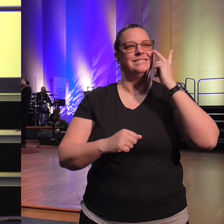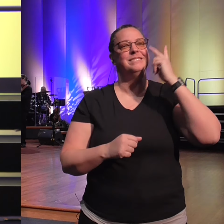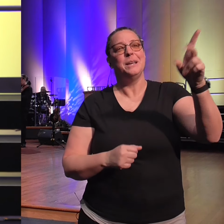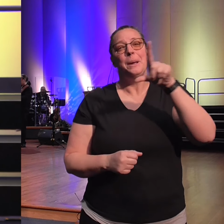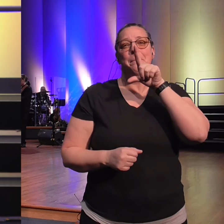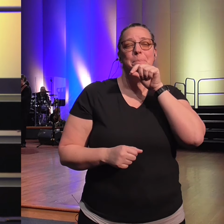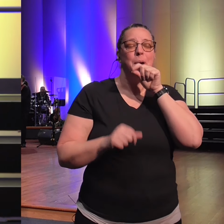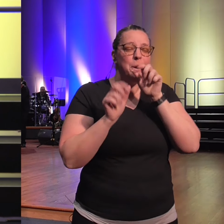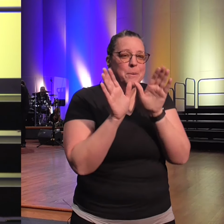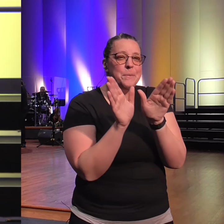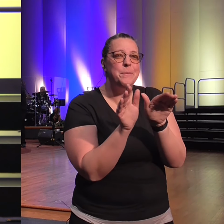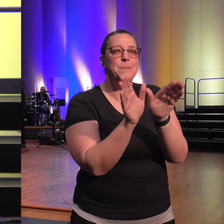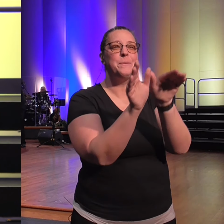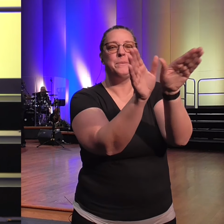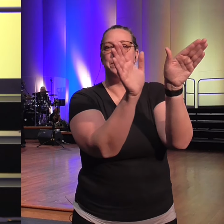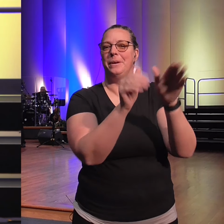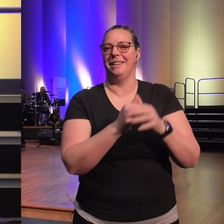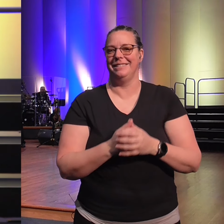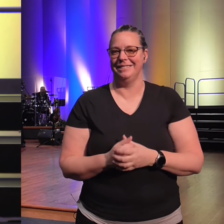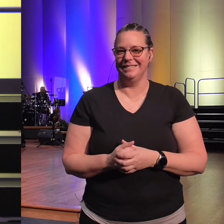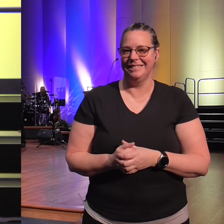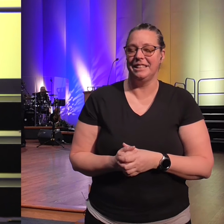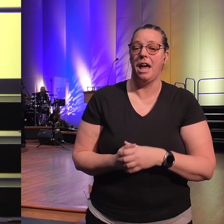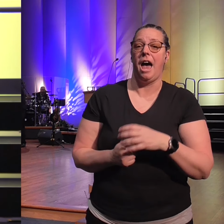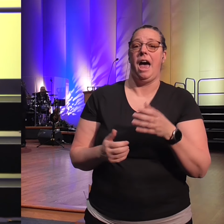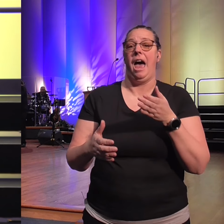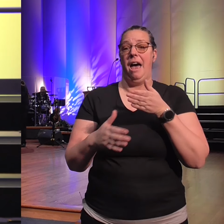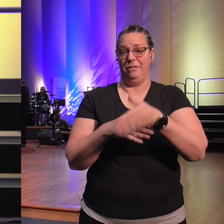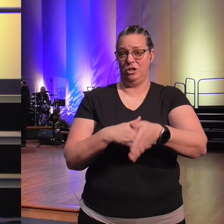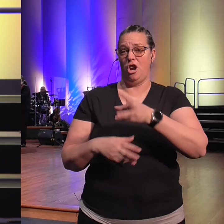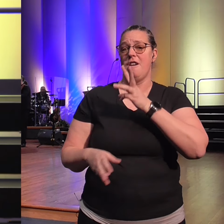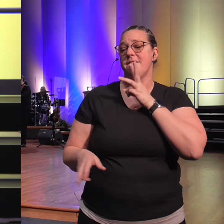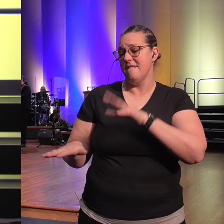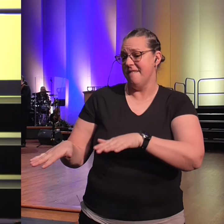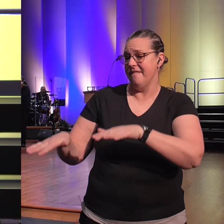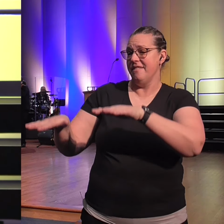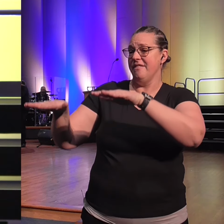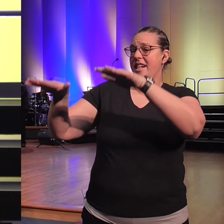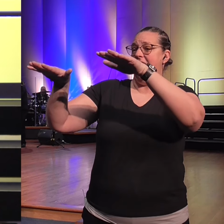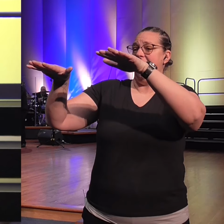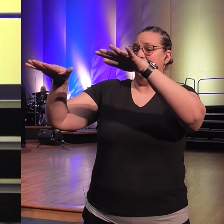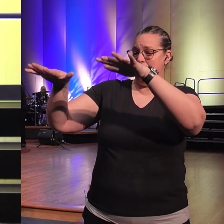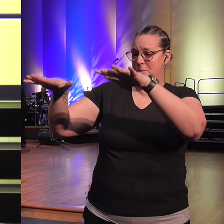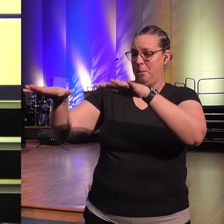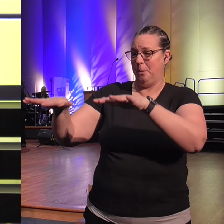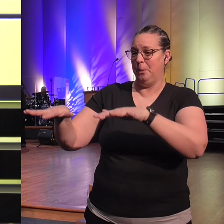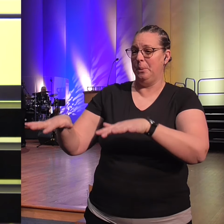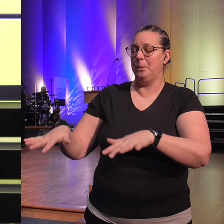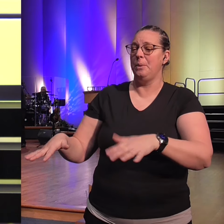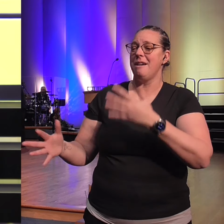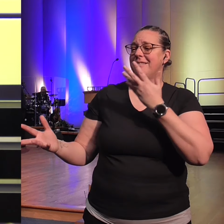with the leaf in her mouth. After the flood, all the colors came